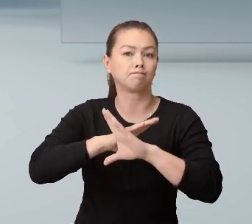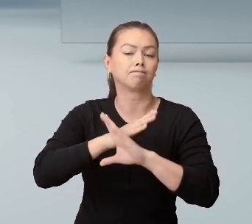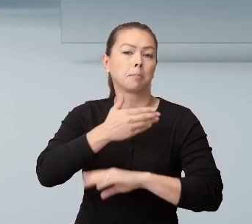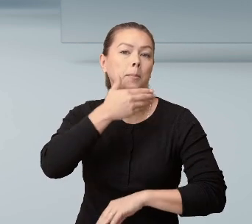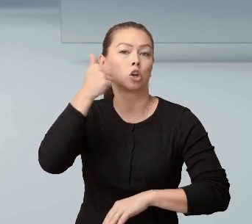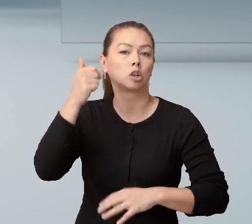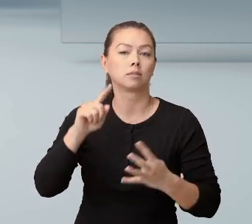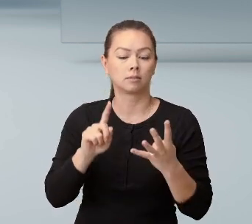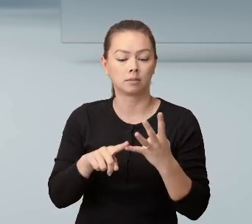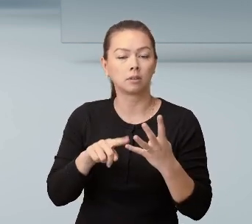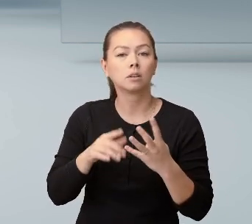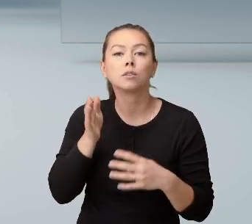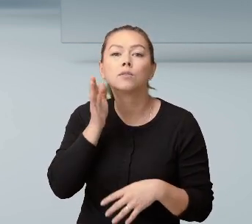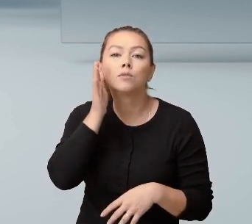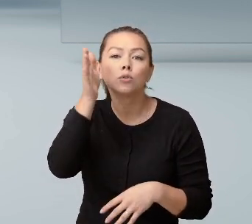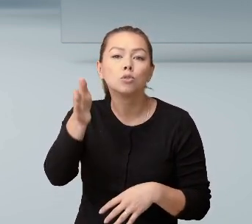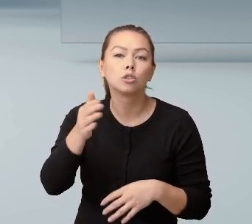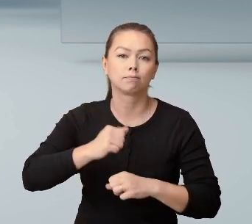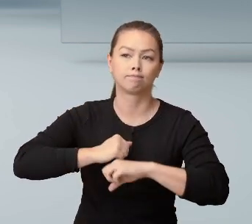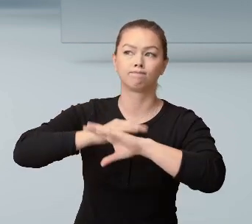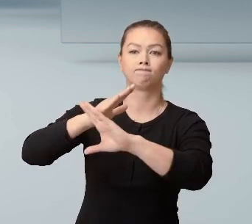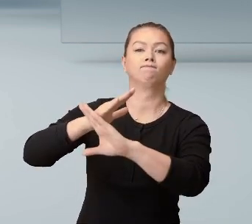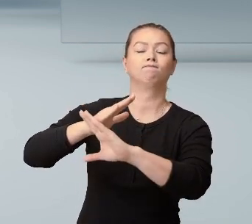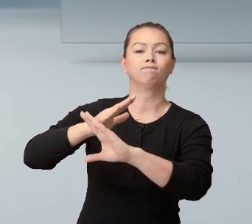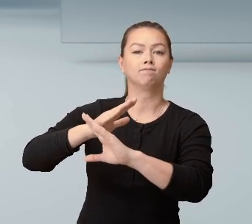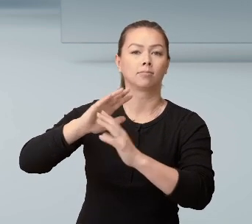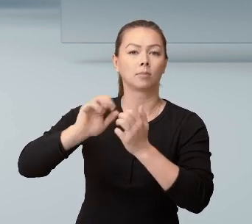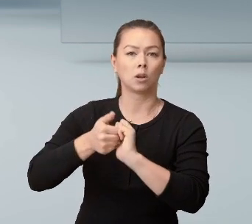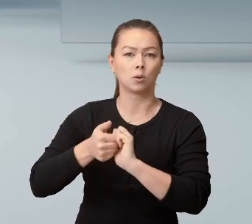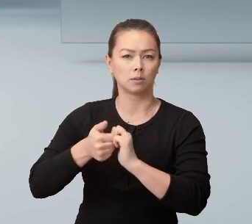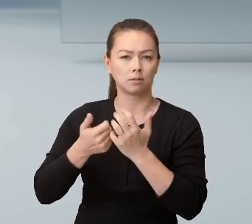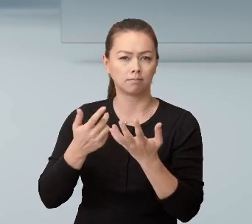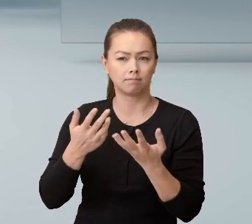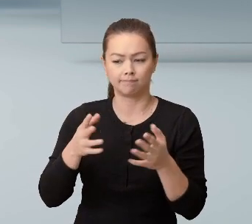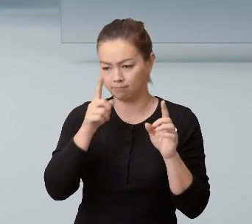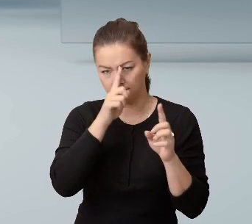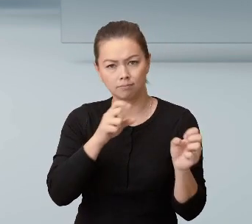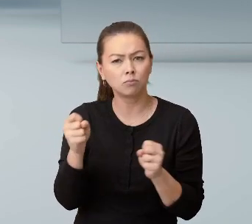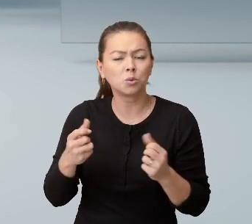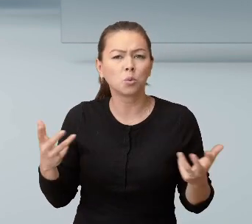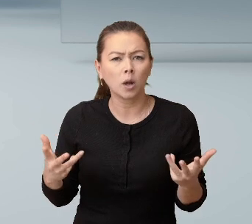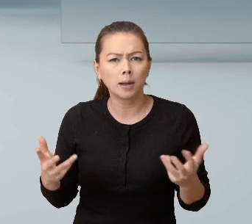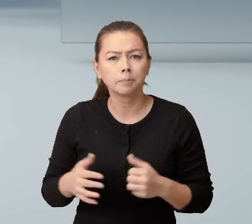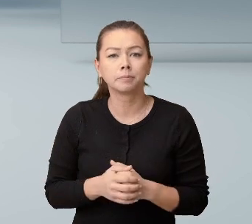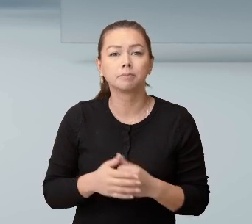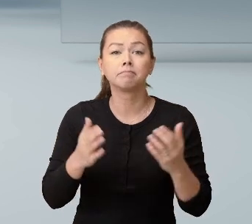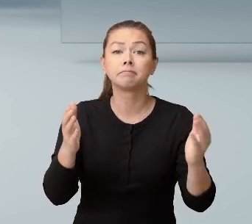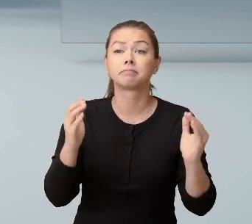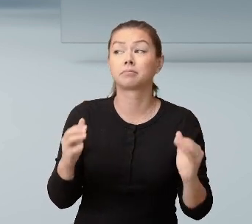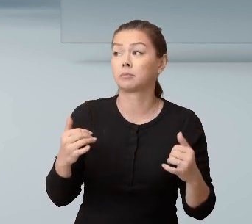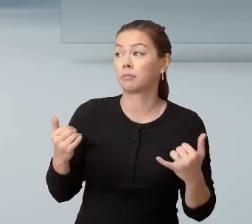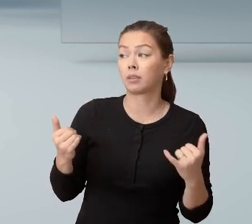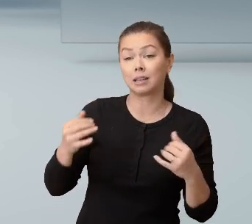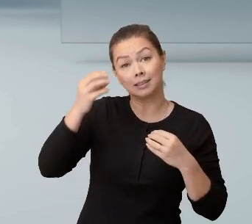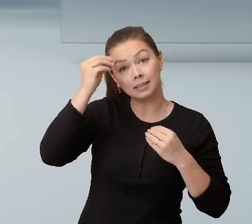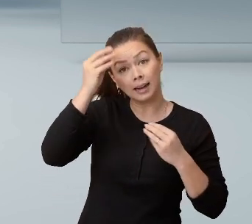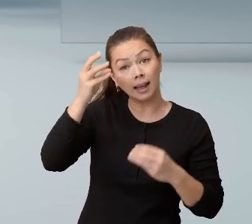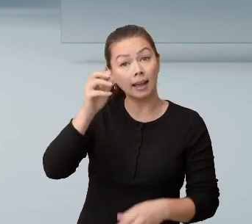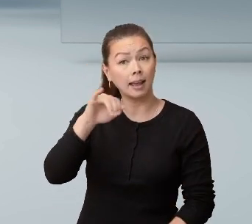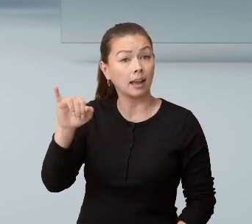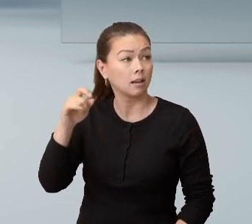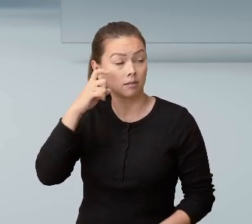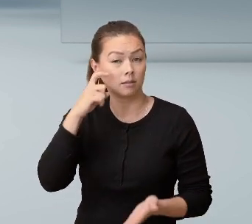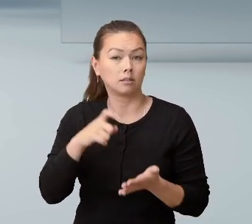and methods to future-proof your business and organization. So with the era of data and AI, we